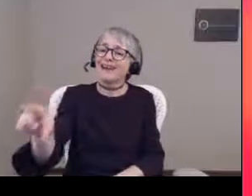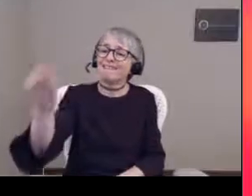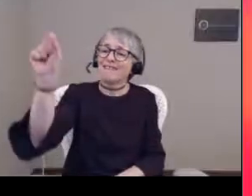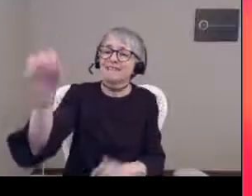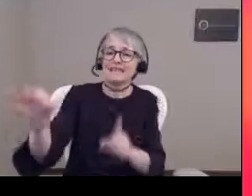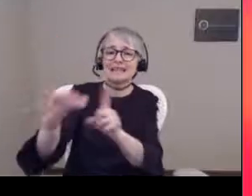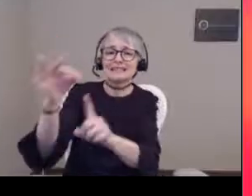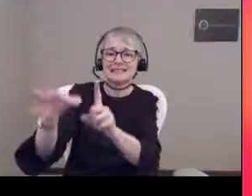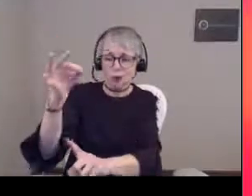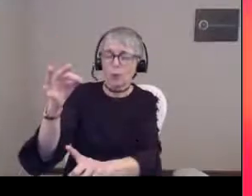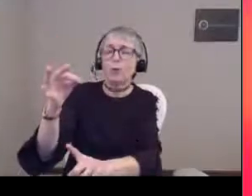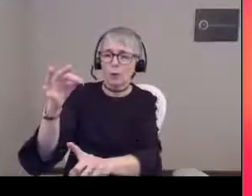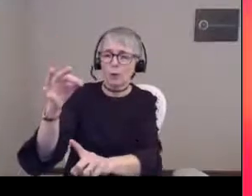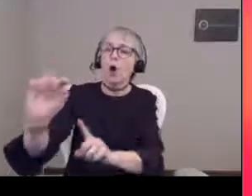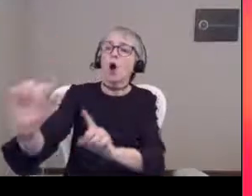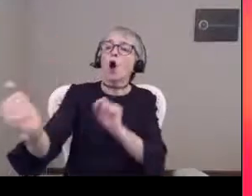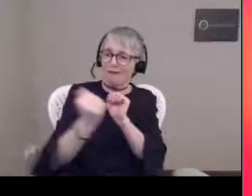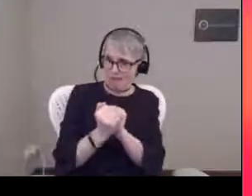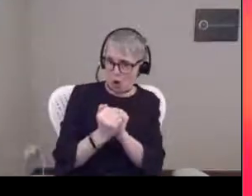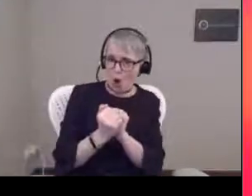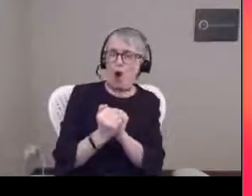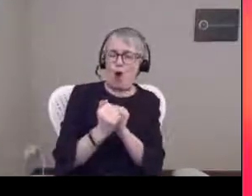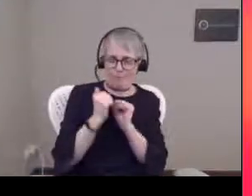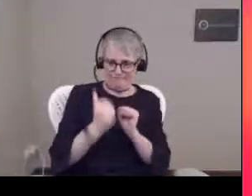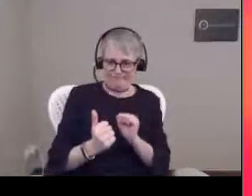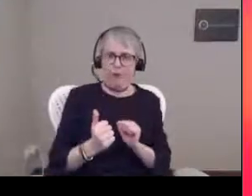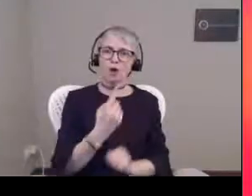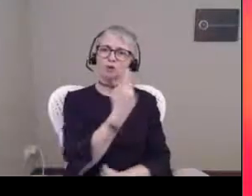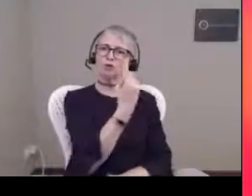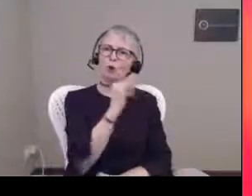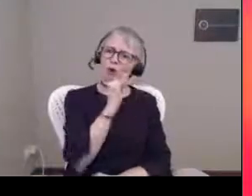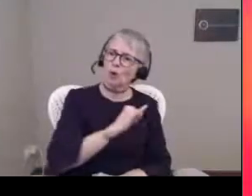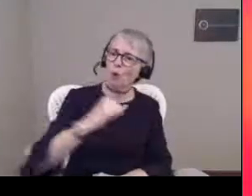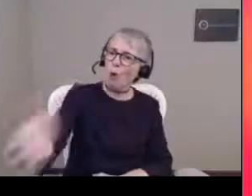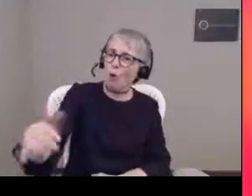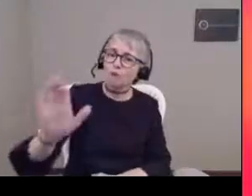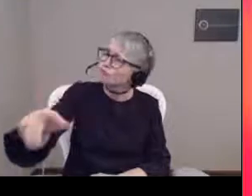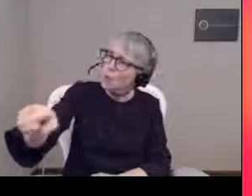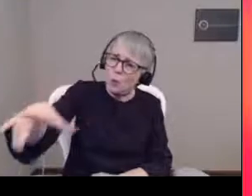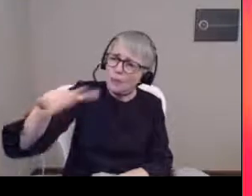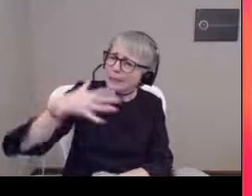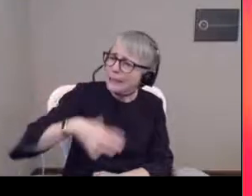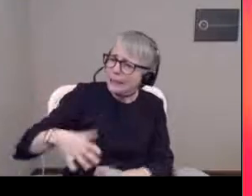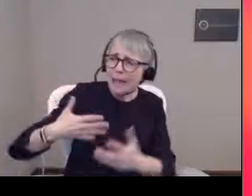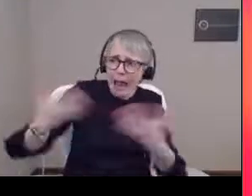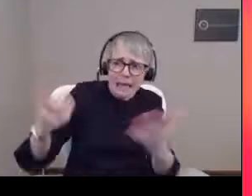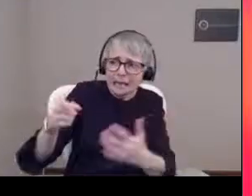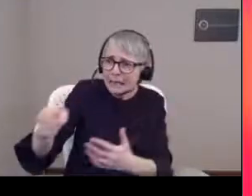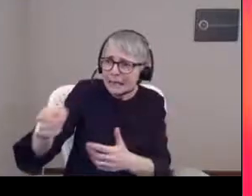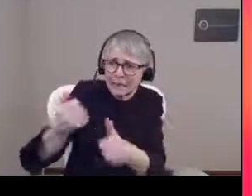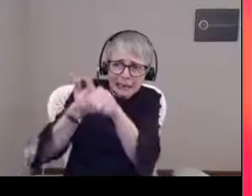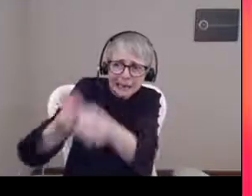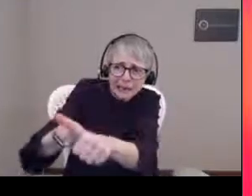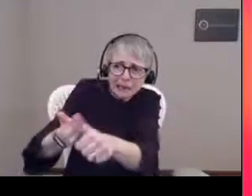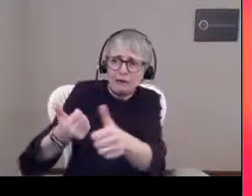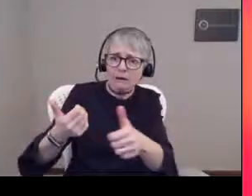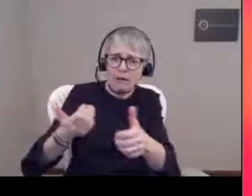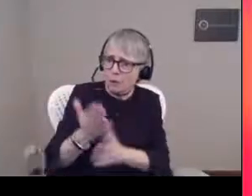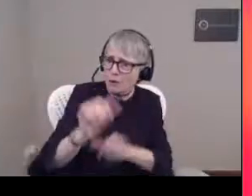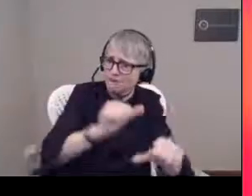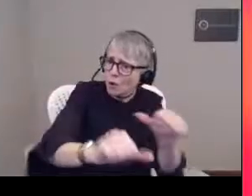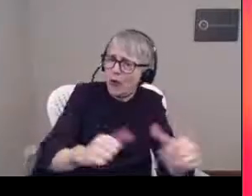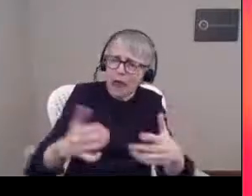the team who will offer that support as well and say, okay, do you need any support for this process? Is there anything we can do? We